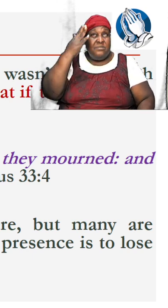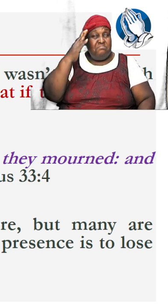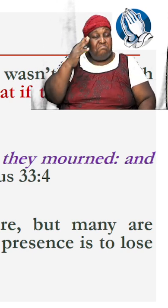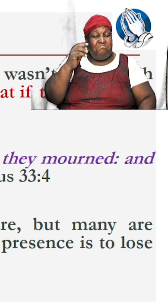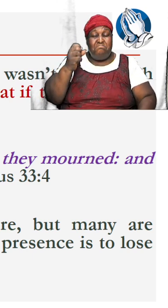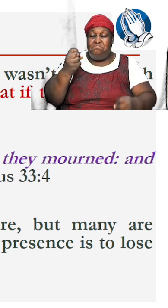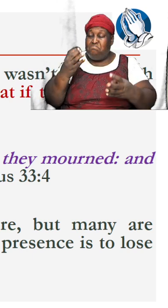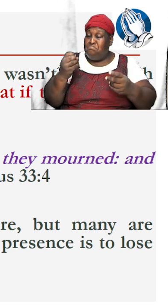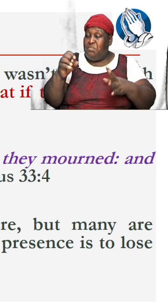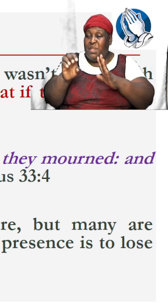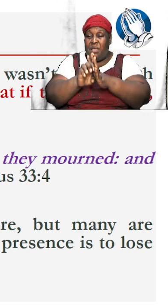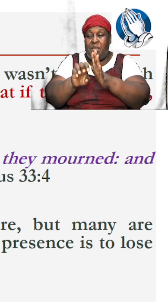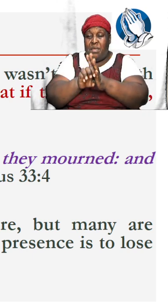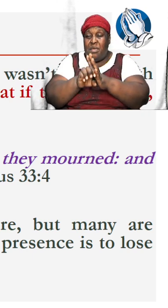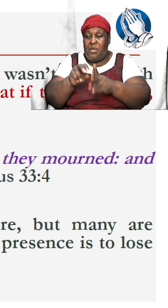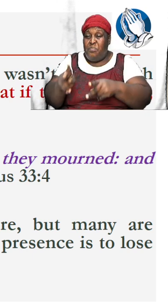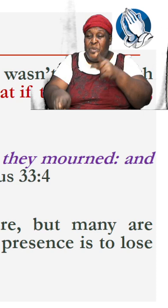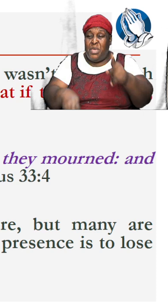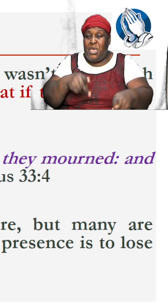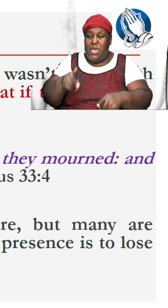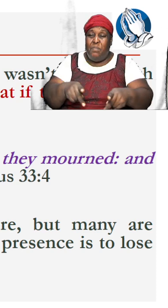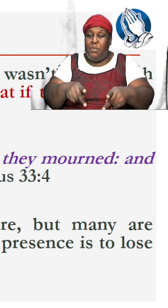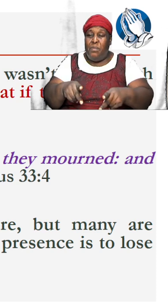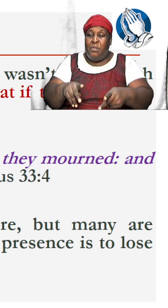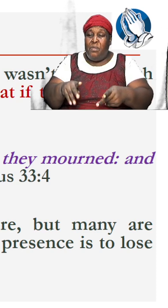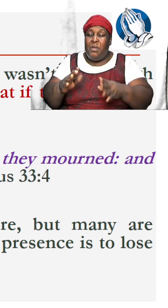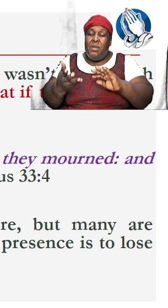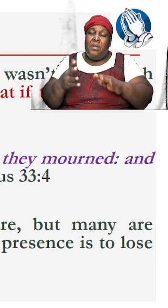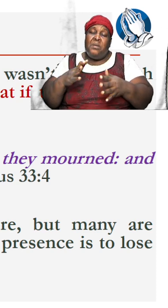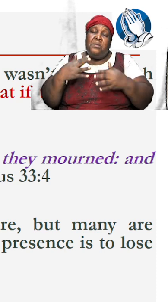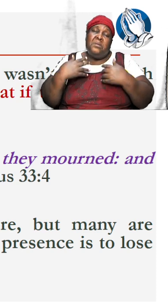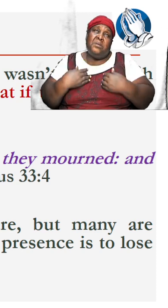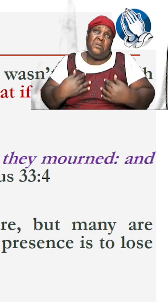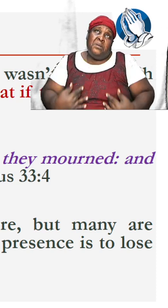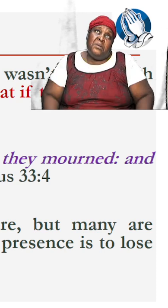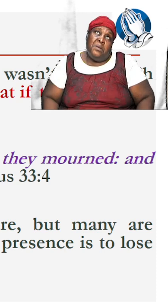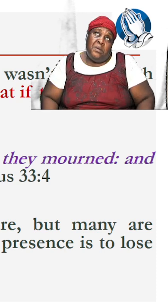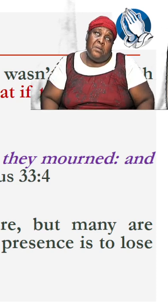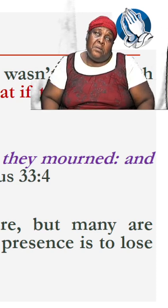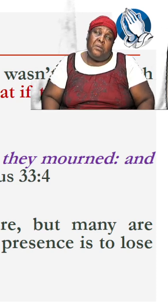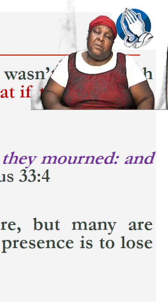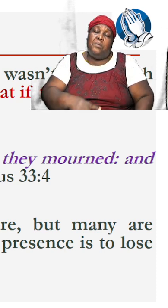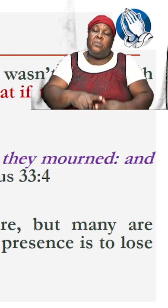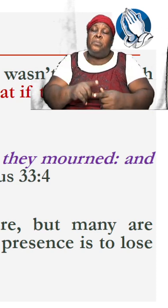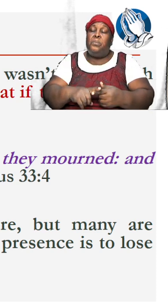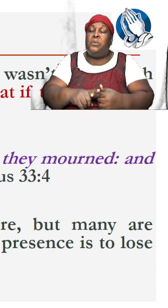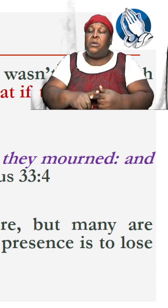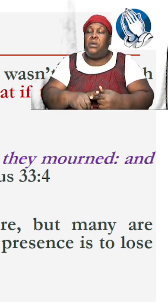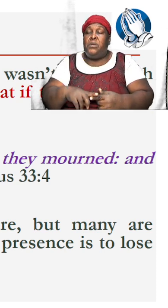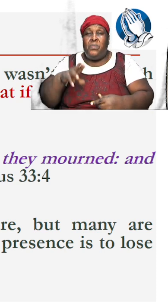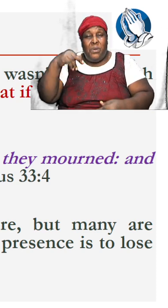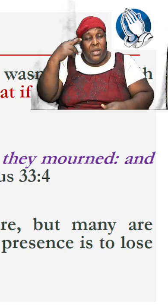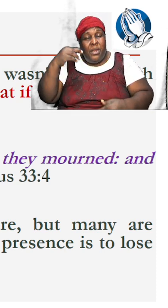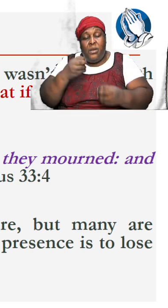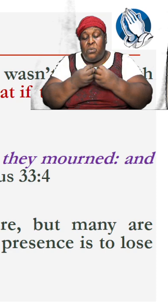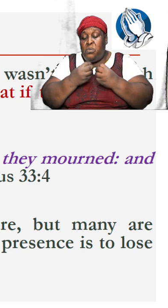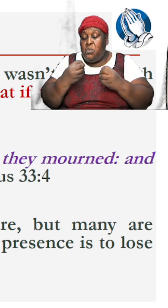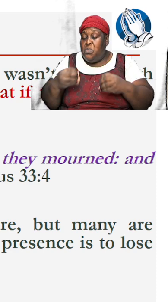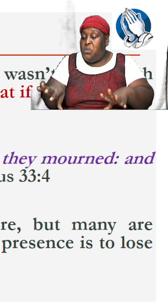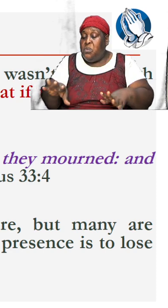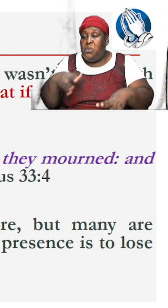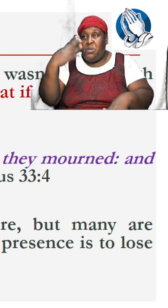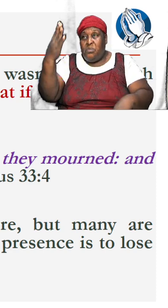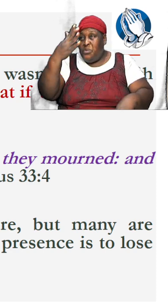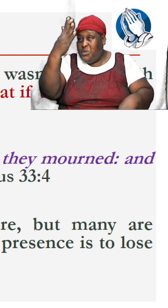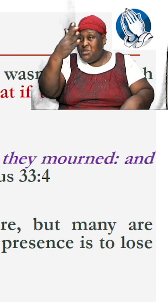examples where people become depressed when they realize that they lose his presence.